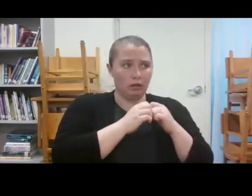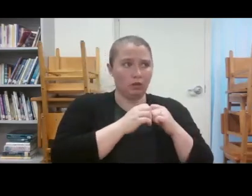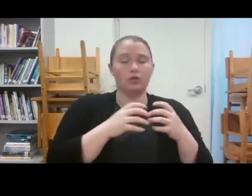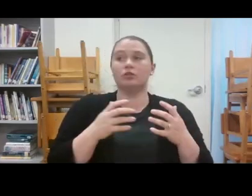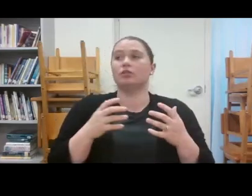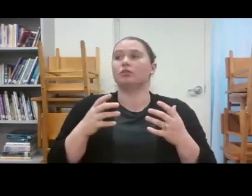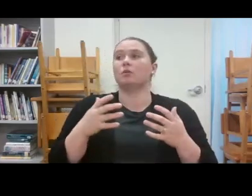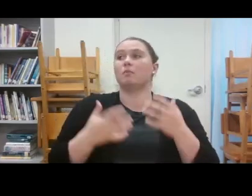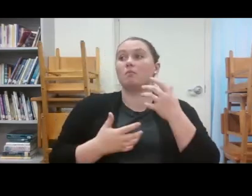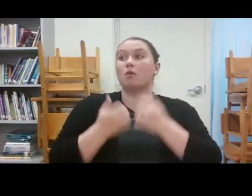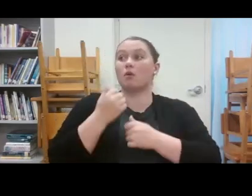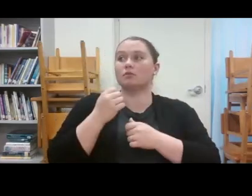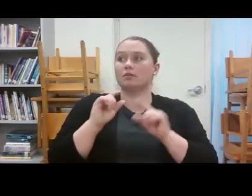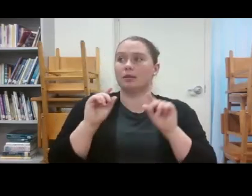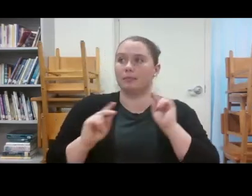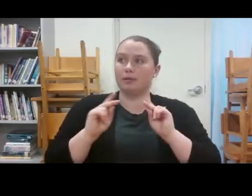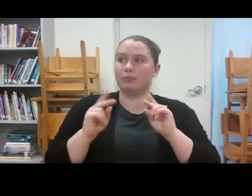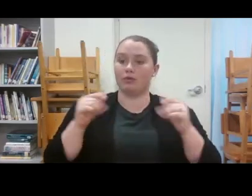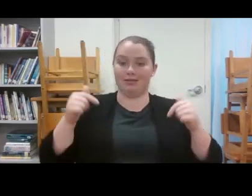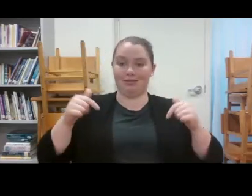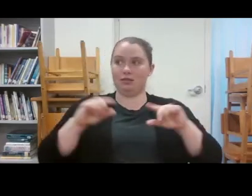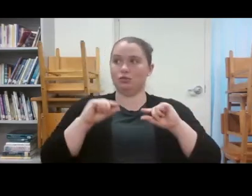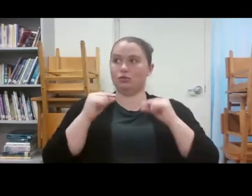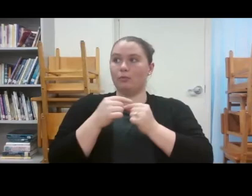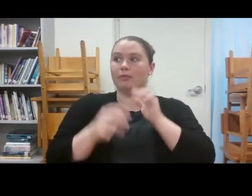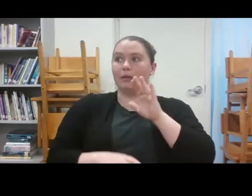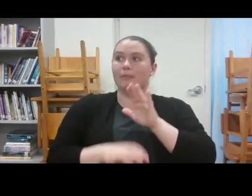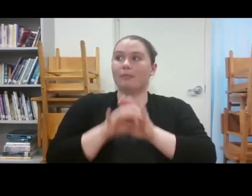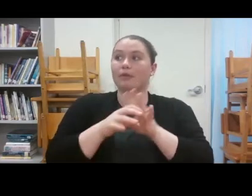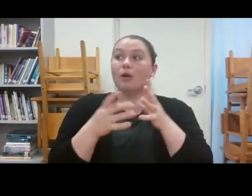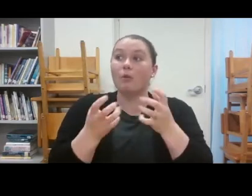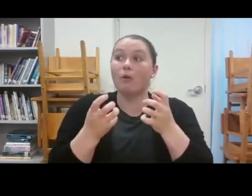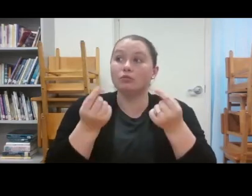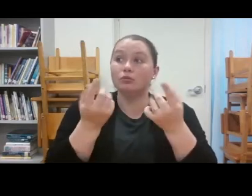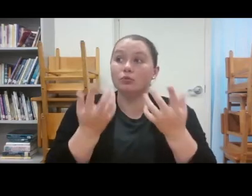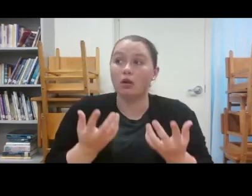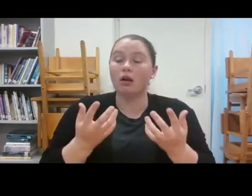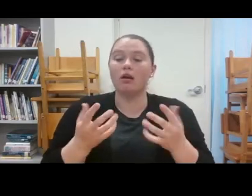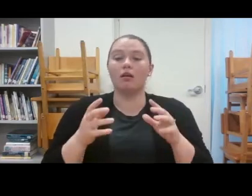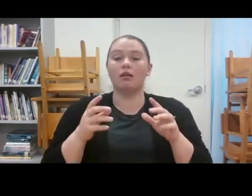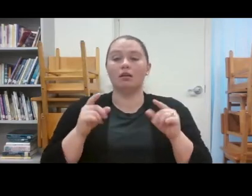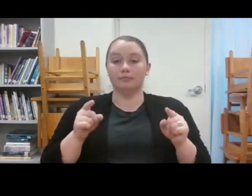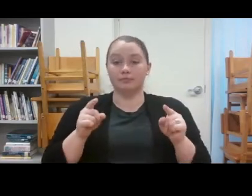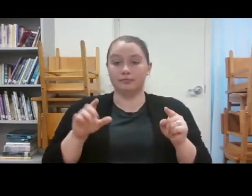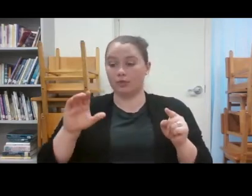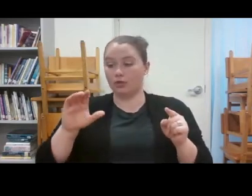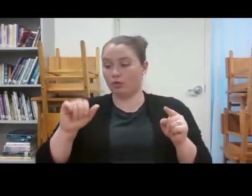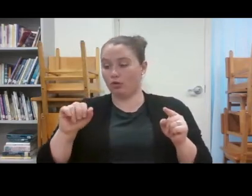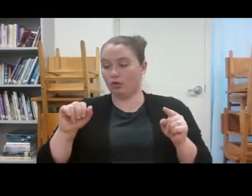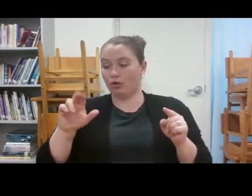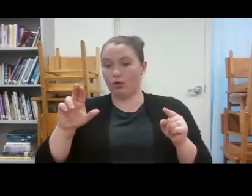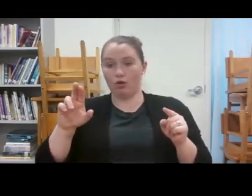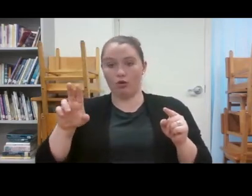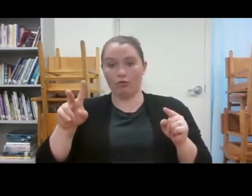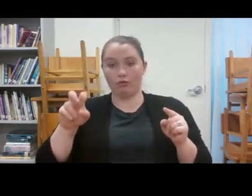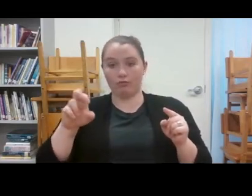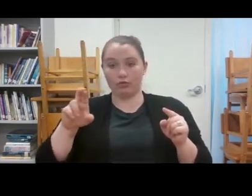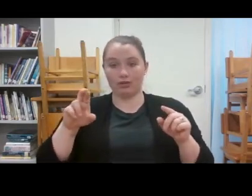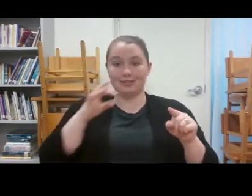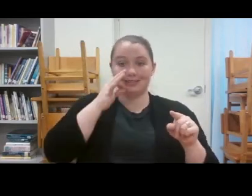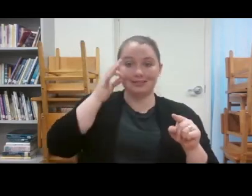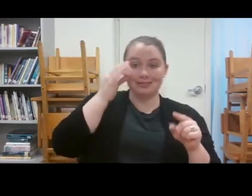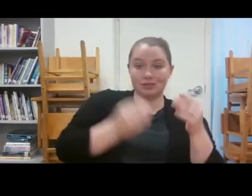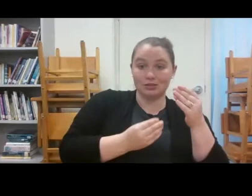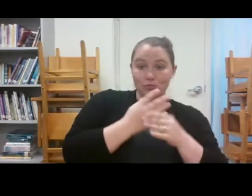the majority of the group selected to combine Carver and Indian Spring on